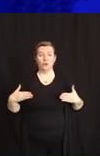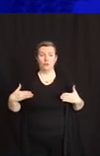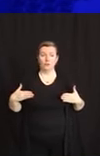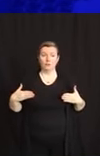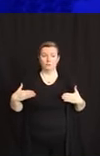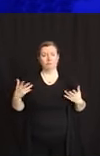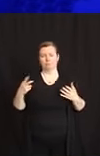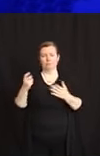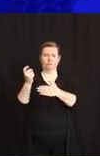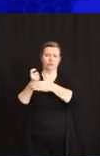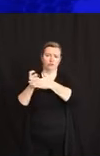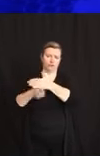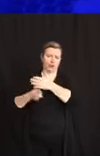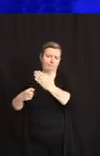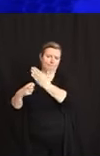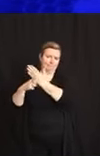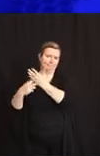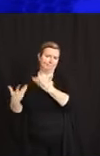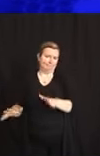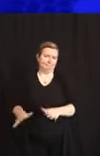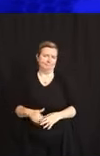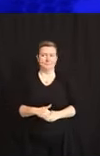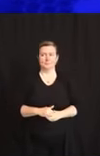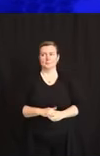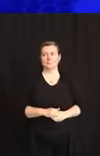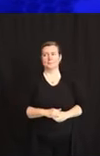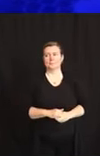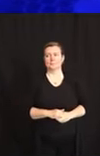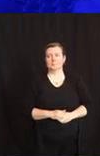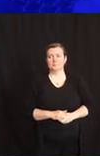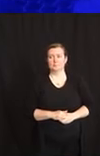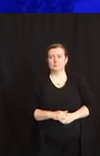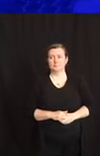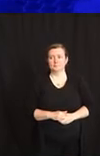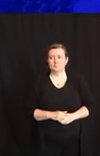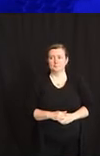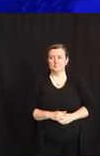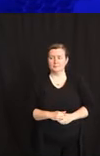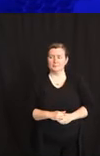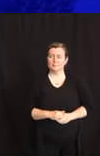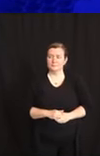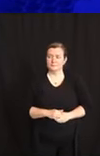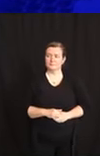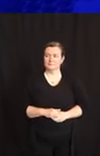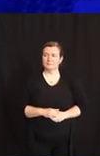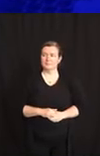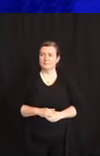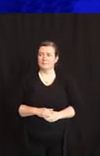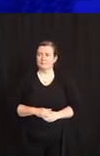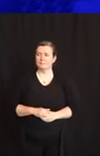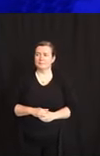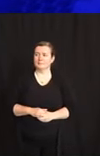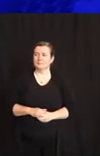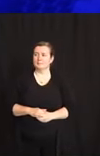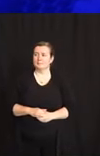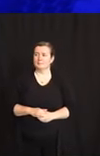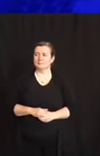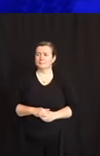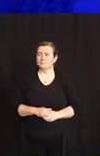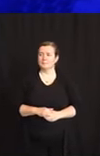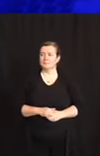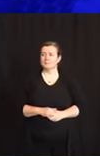alarm and proceeded to cause over $2,000 worth of damage, and was charged with causing false public alarm and